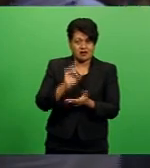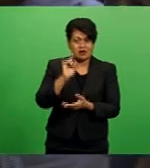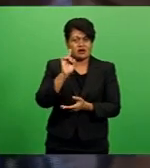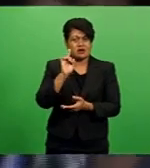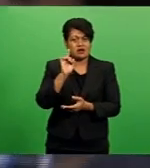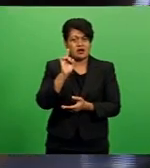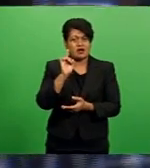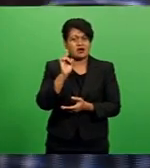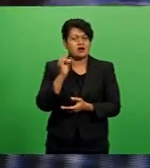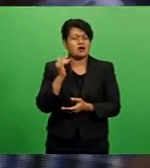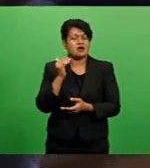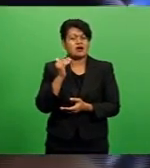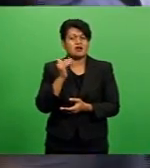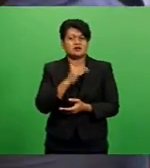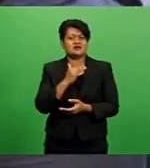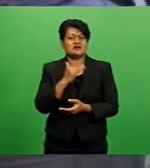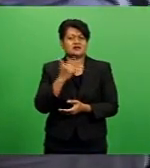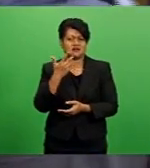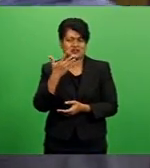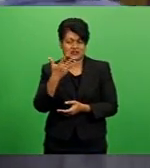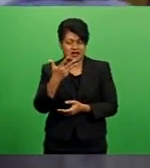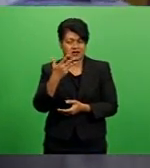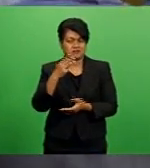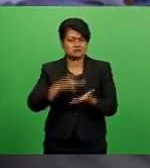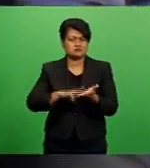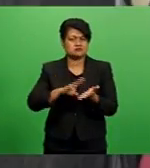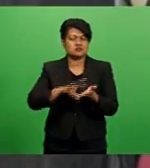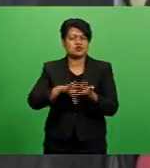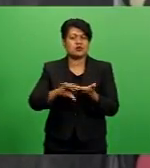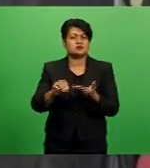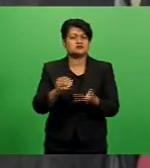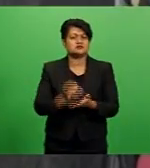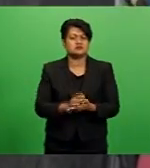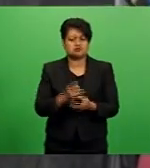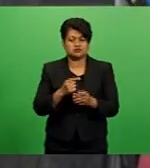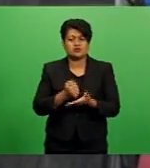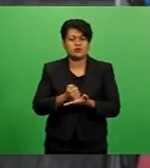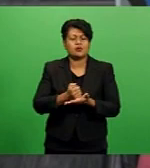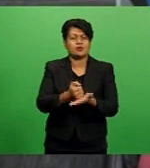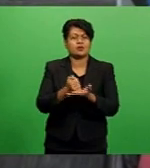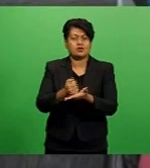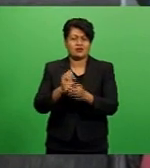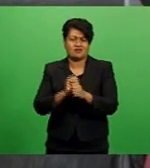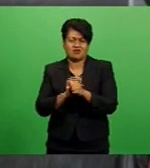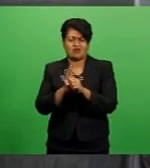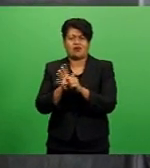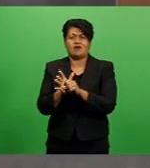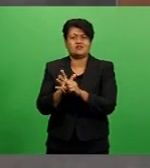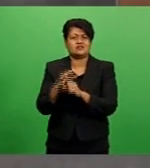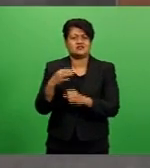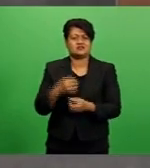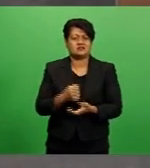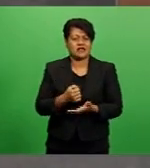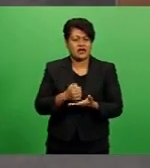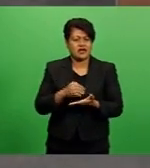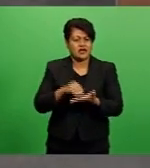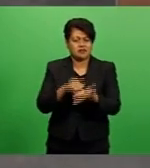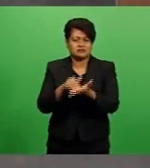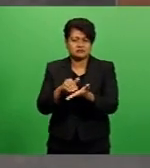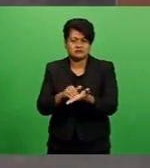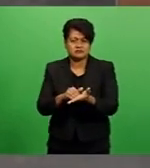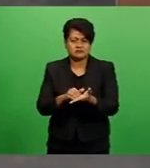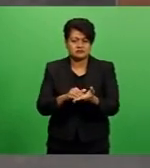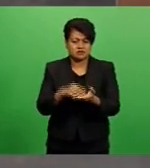$109 million for all the assistance so far for COVID-19 assistance. We are running various